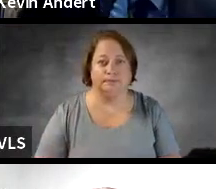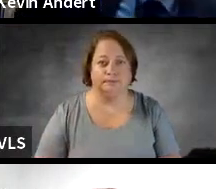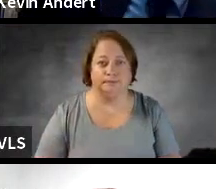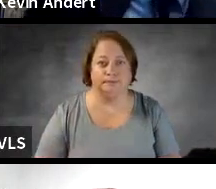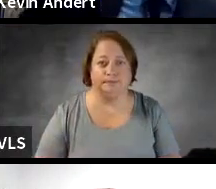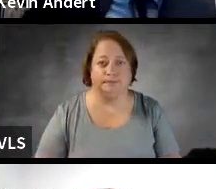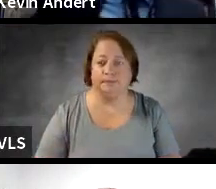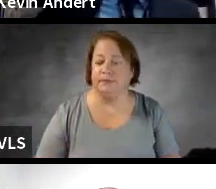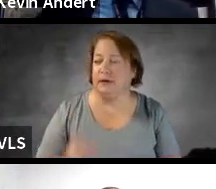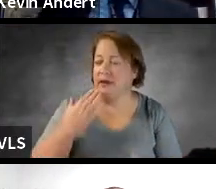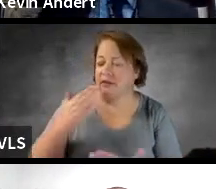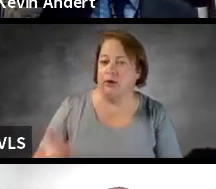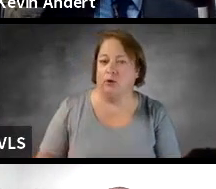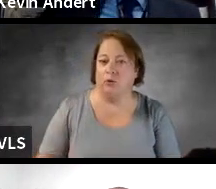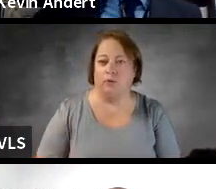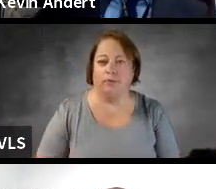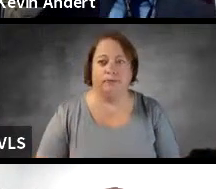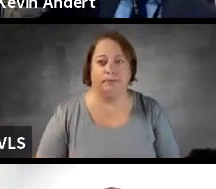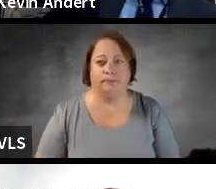Thank you.